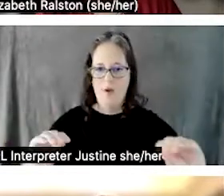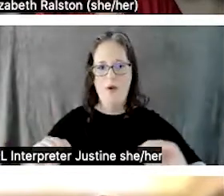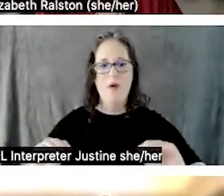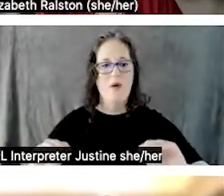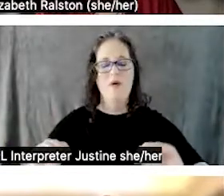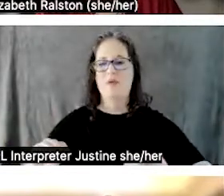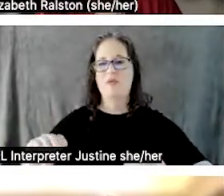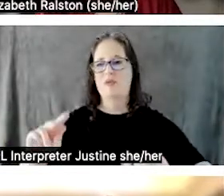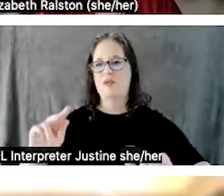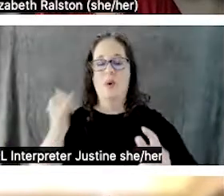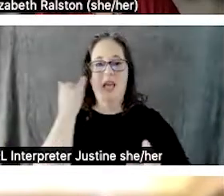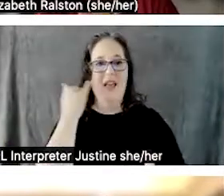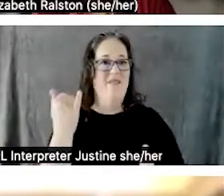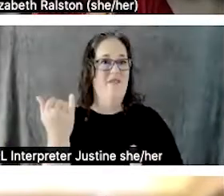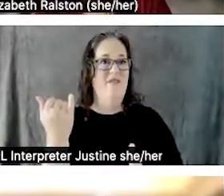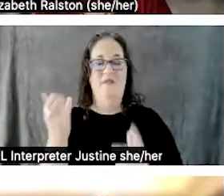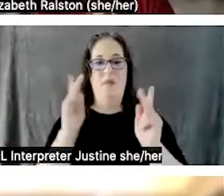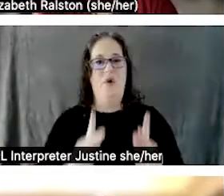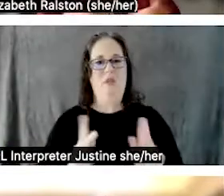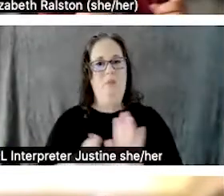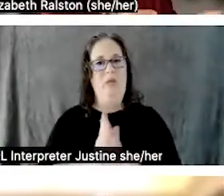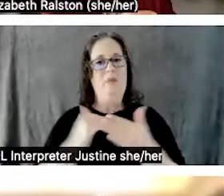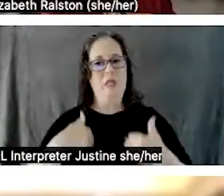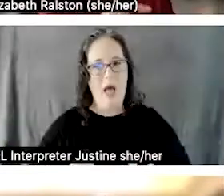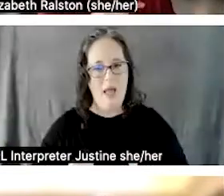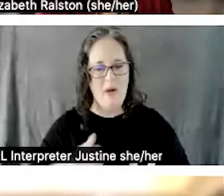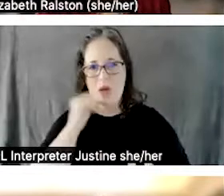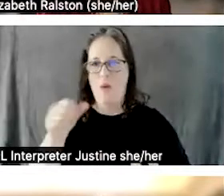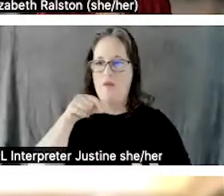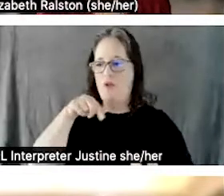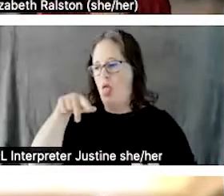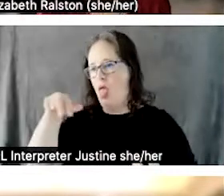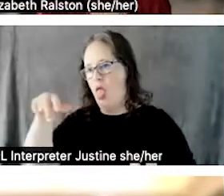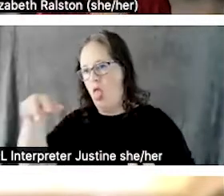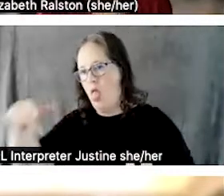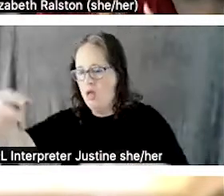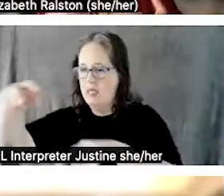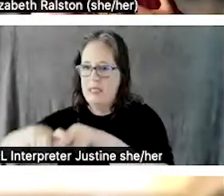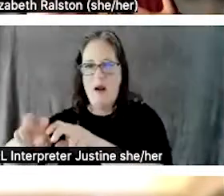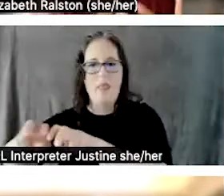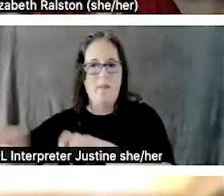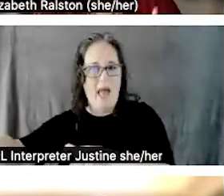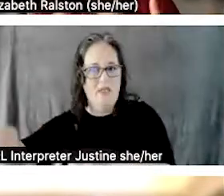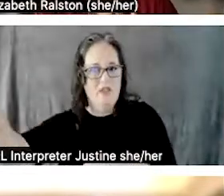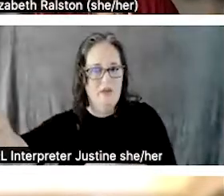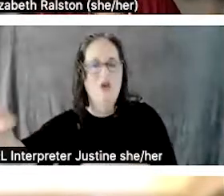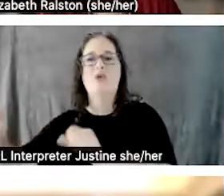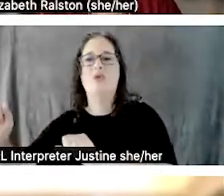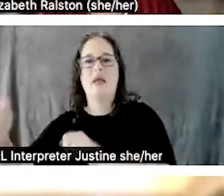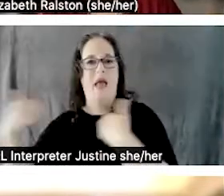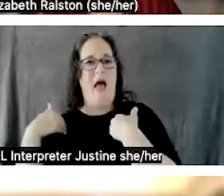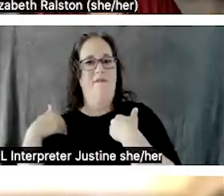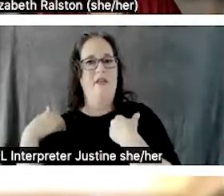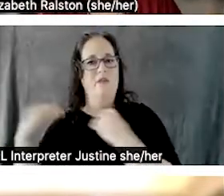if they get tired, for example, and they don't have to walk all the way back to sit on that bench. So going above and beyond is